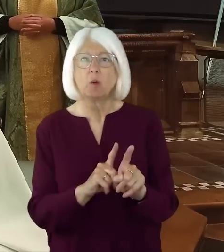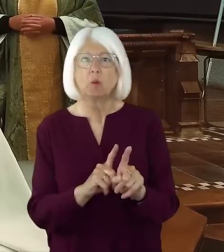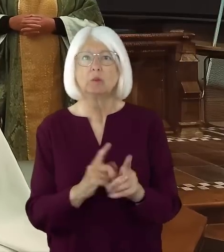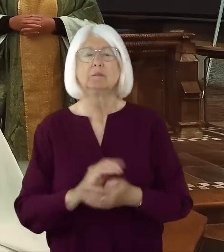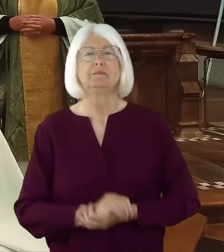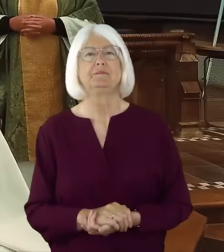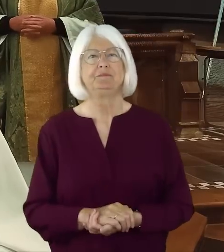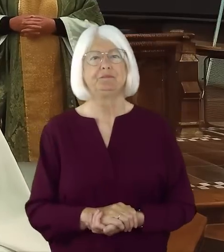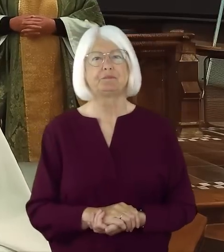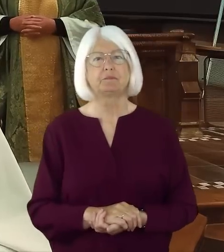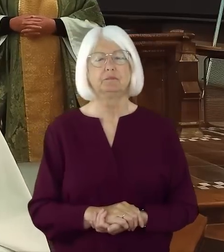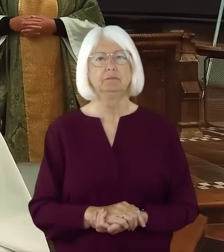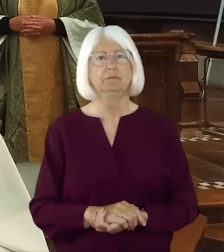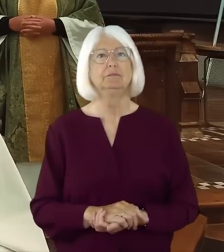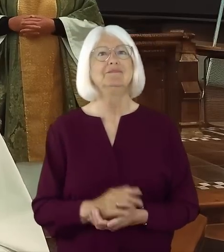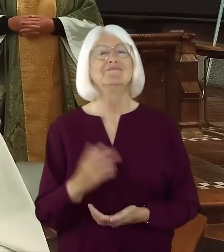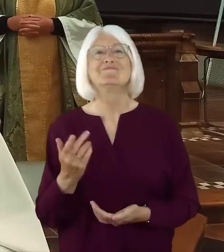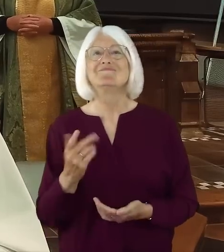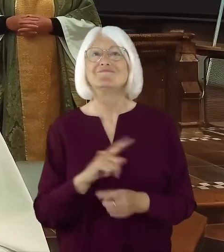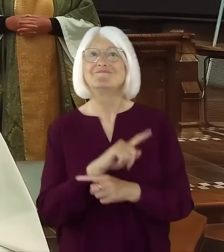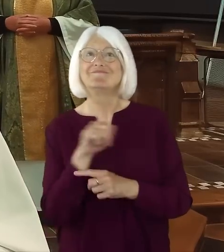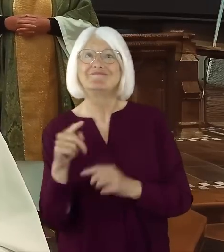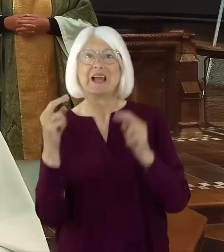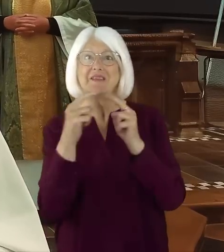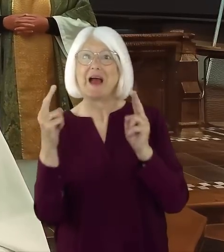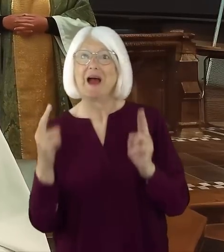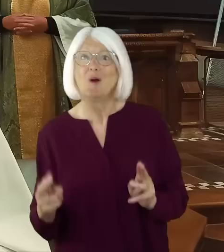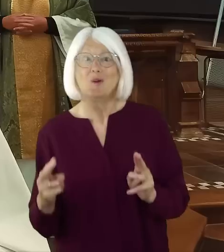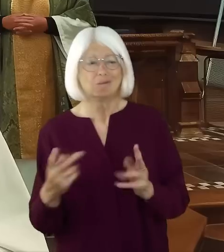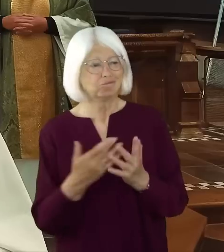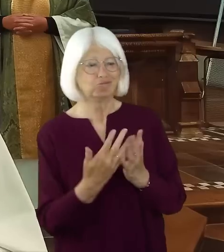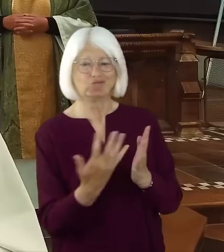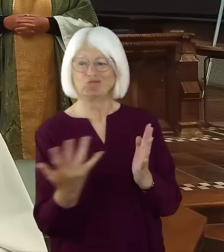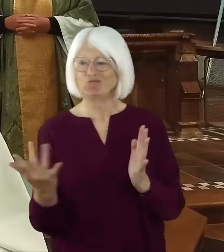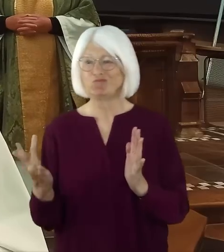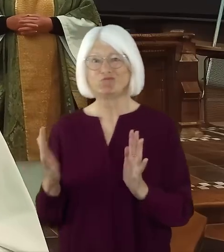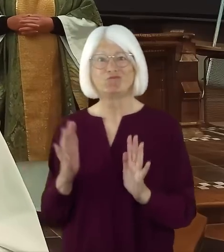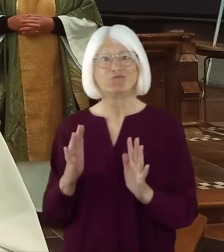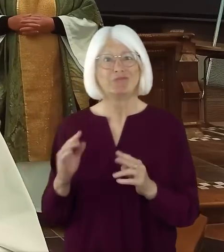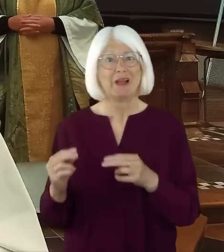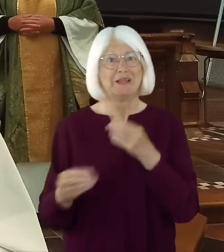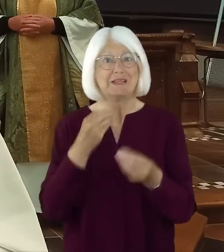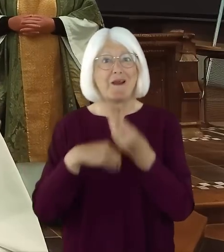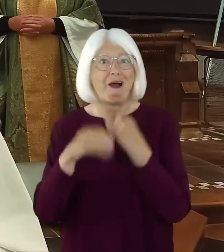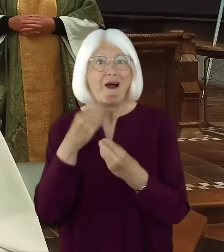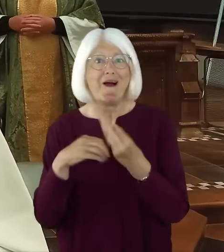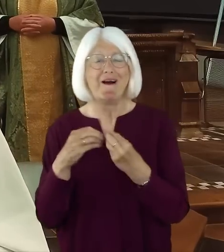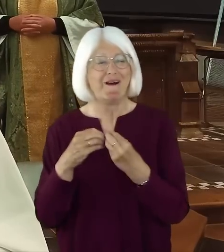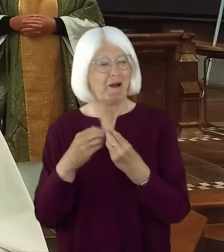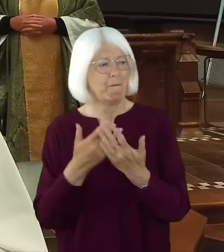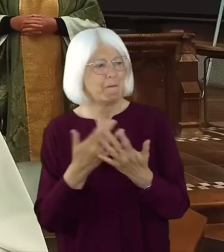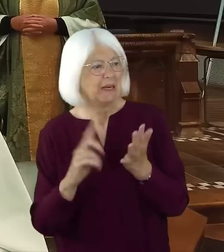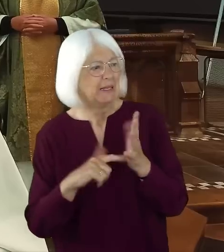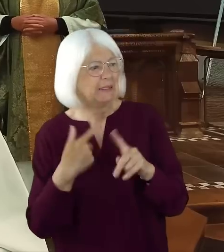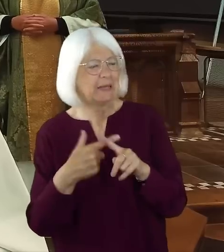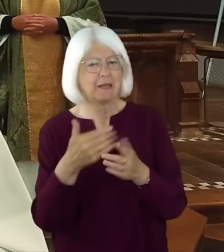followed him. As he sat at dinner in the house, many tax collectors and sinners came and